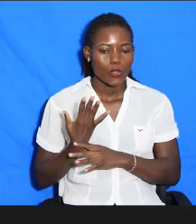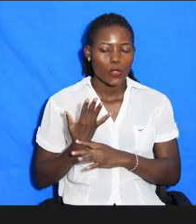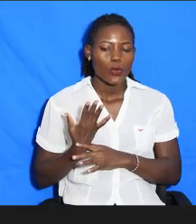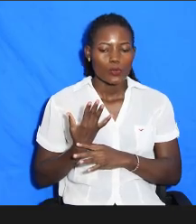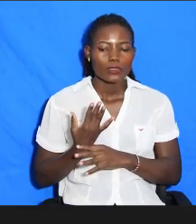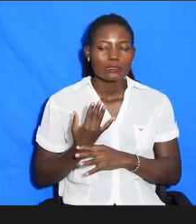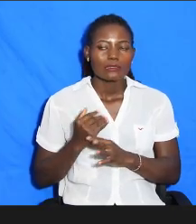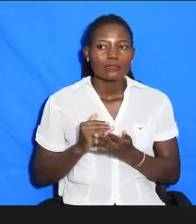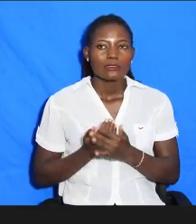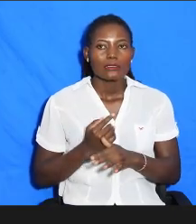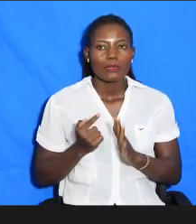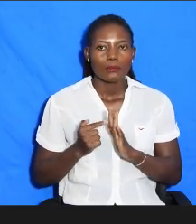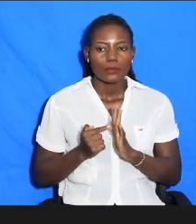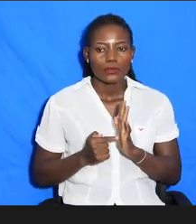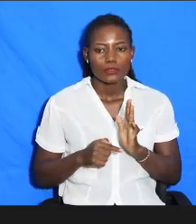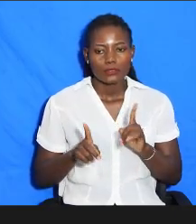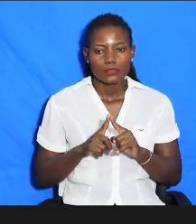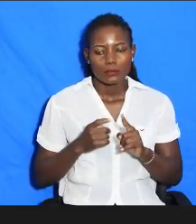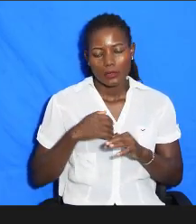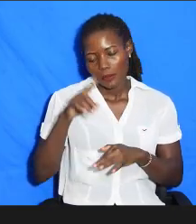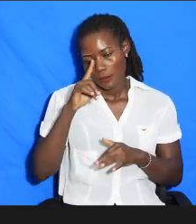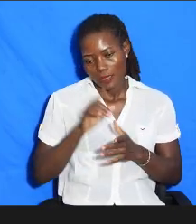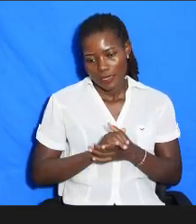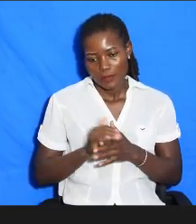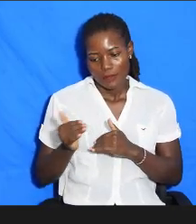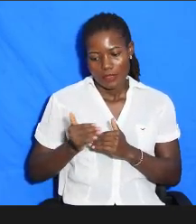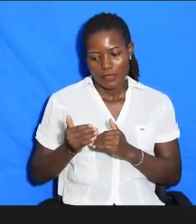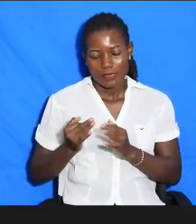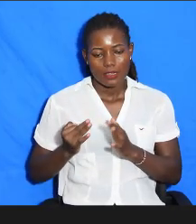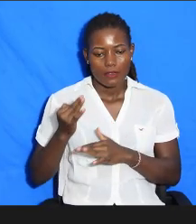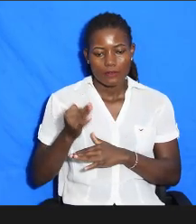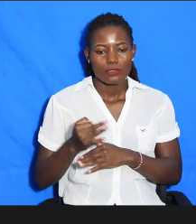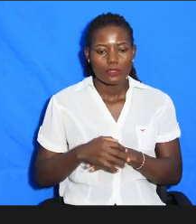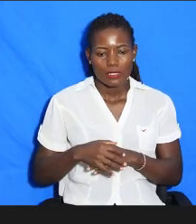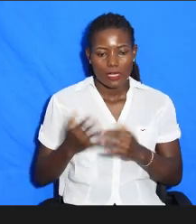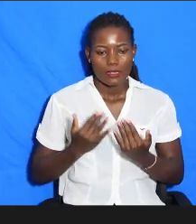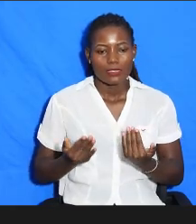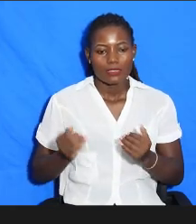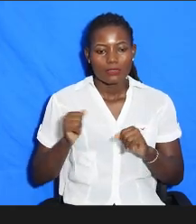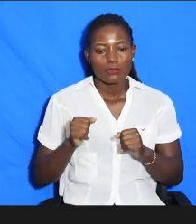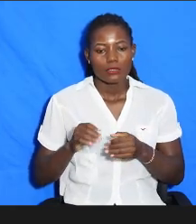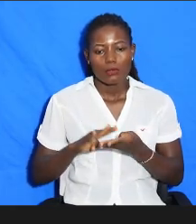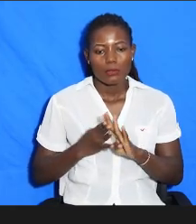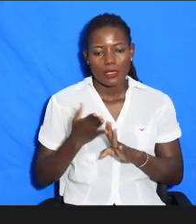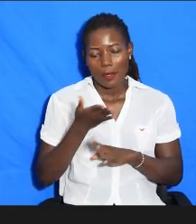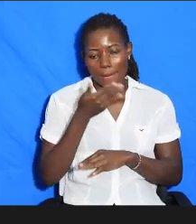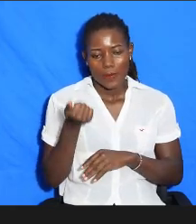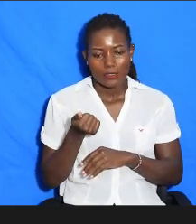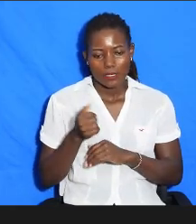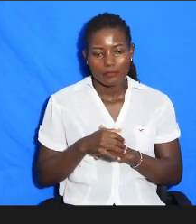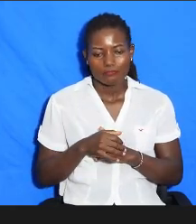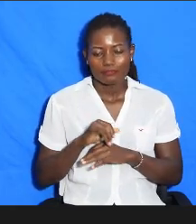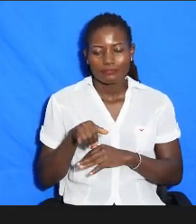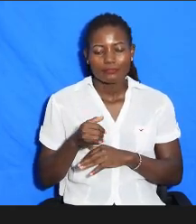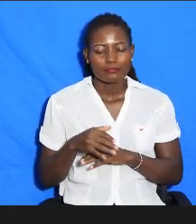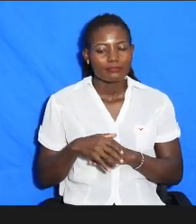some point, and I believe in the near future things will get better. I believe things will get better. It's